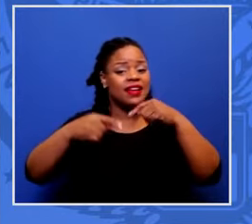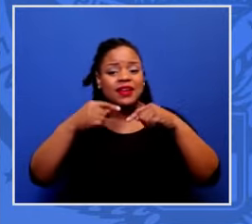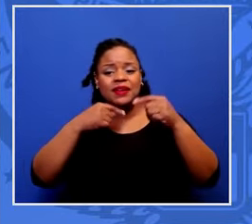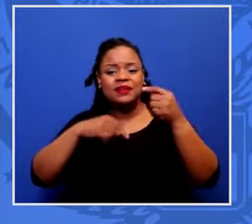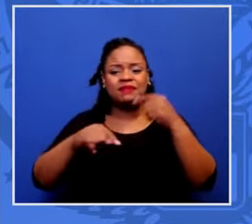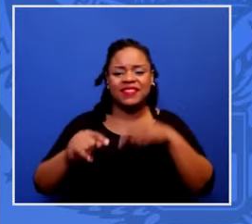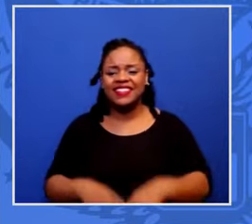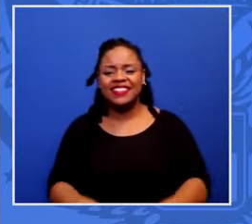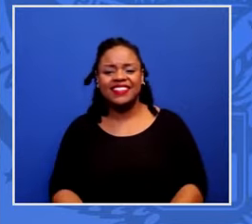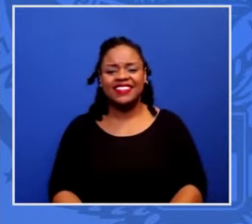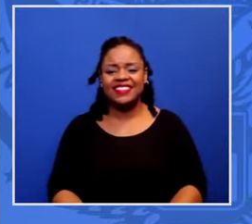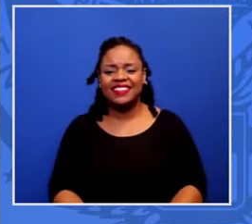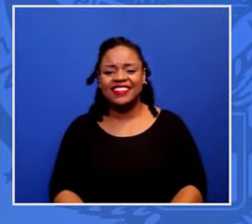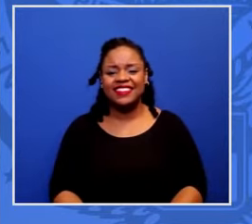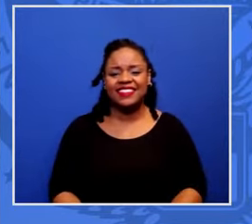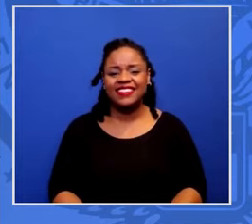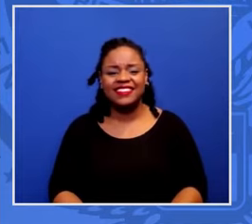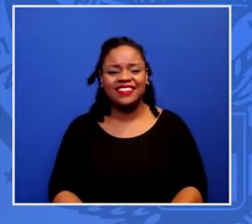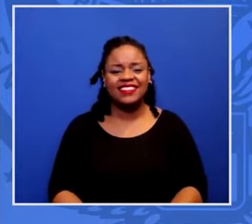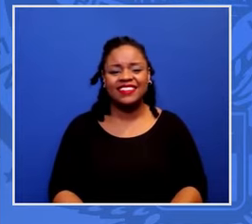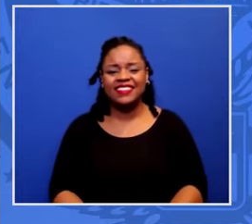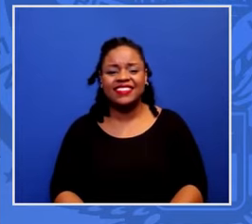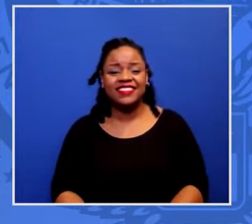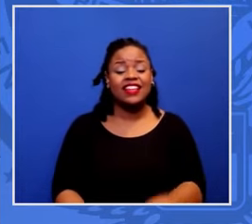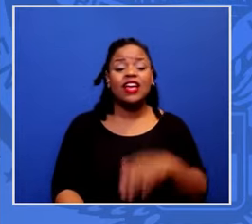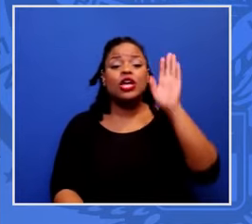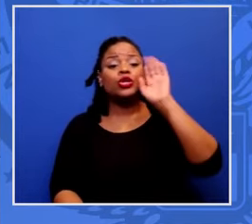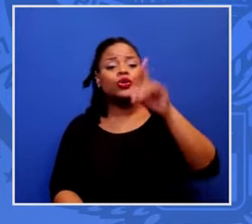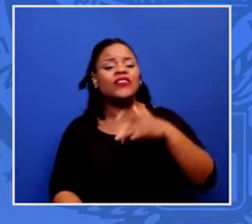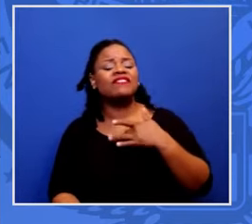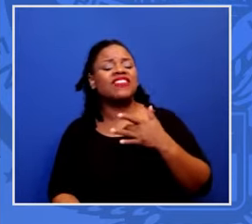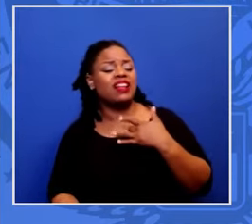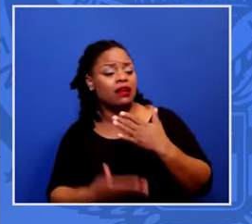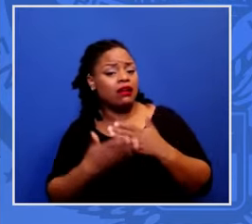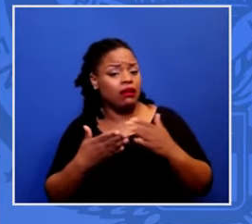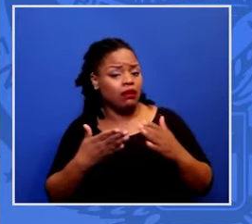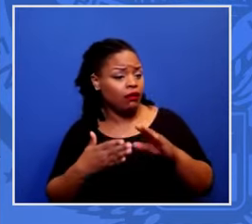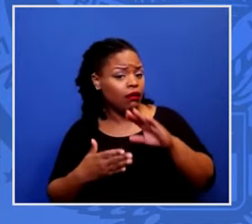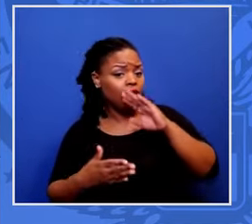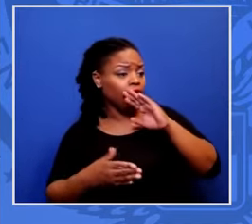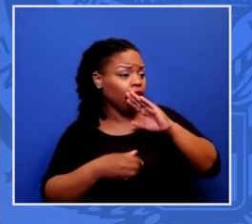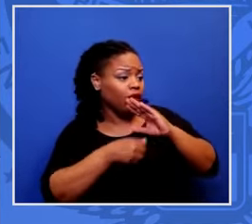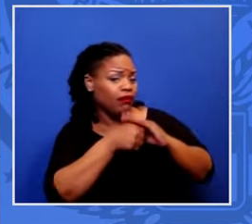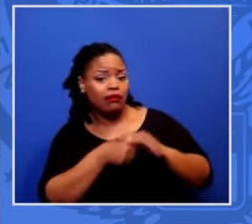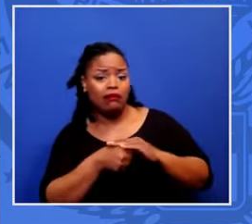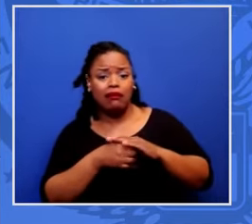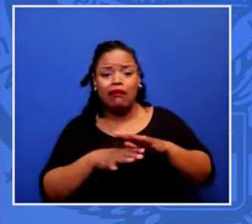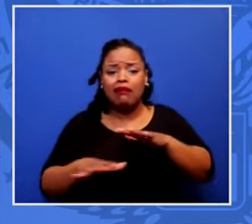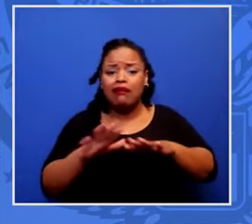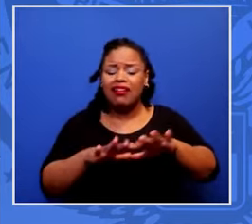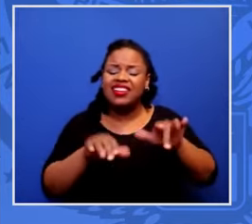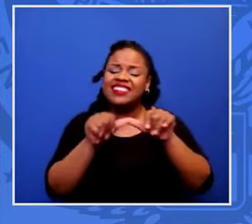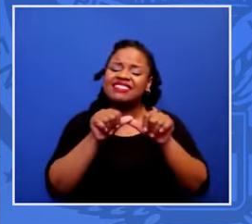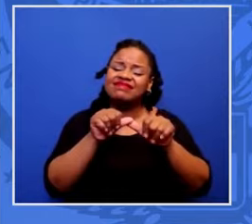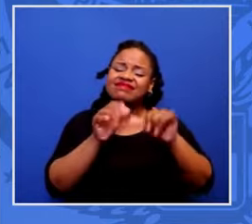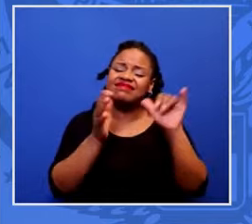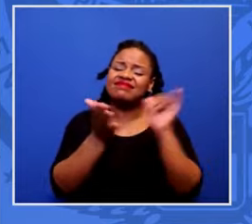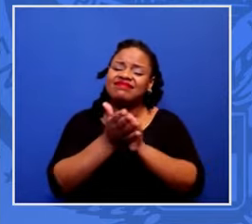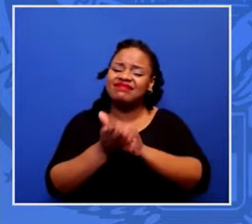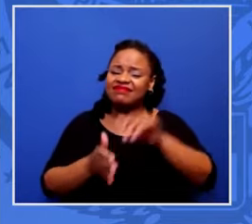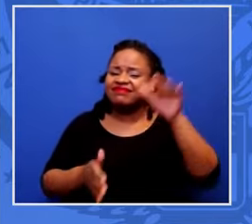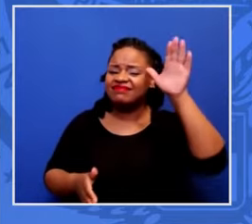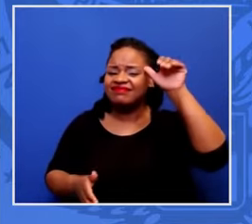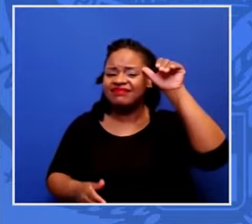I know you felt left out, slept on, keep going. Keep going, shine bright, don't